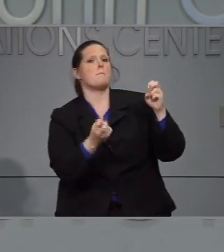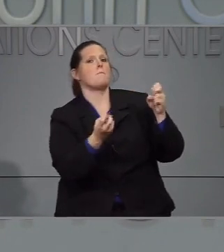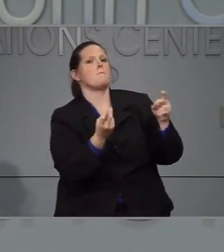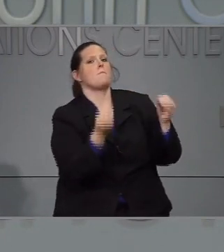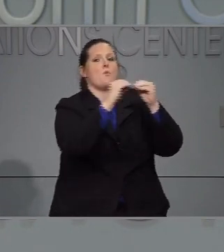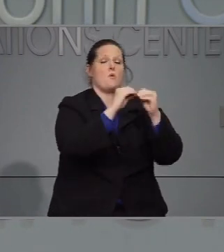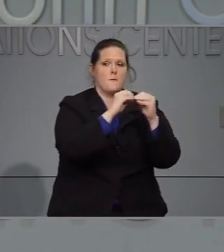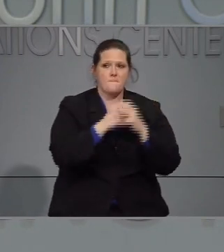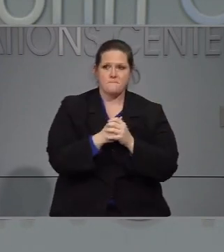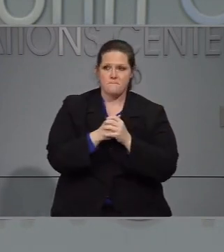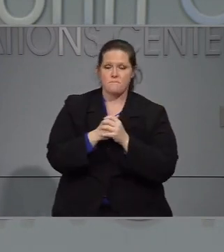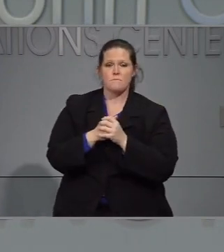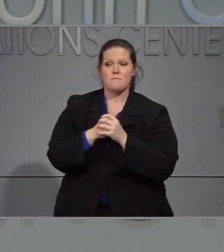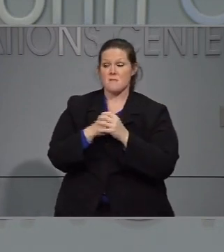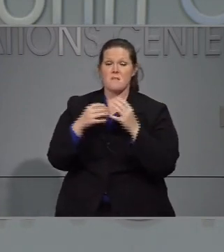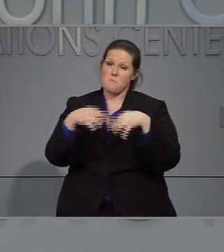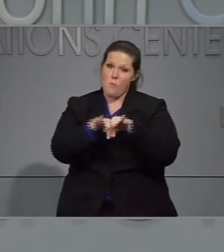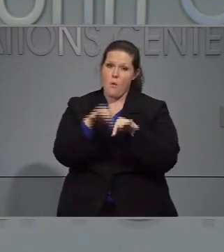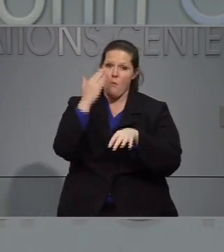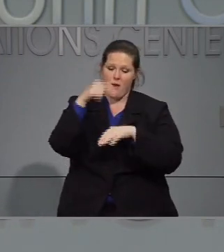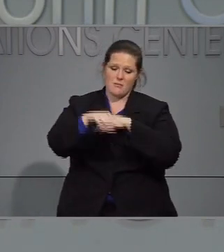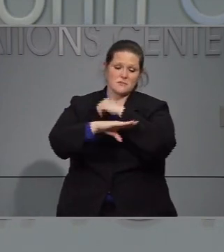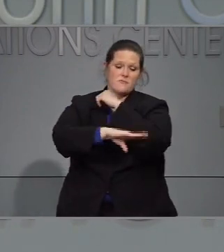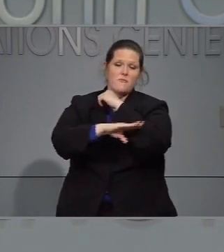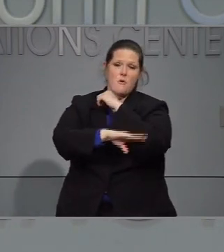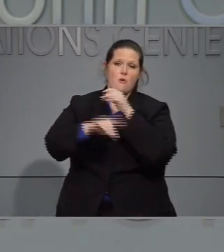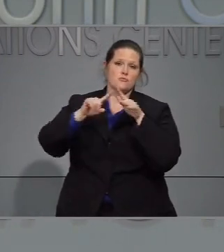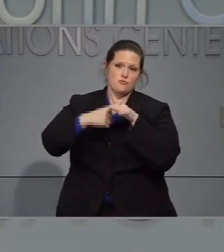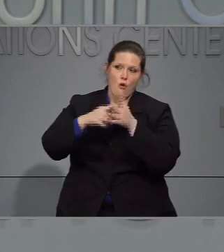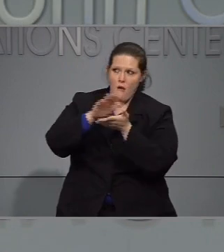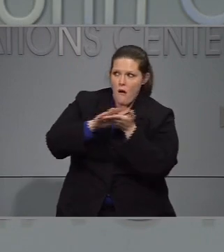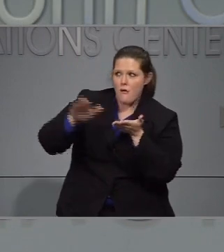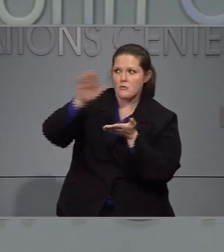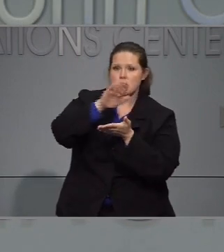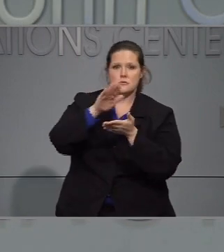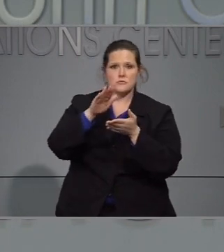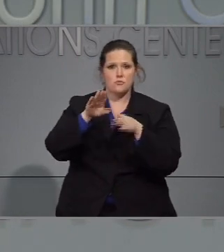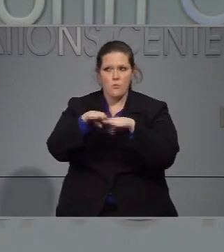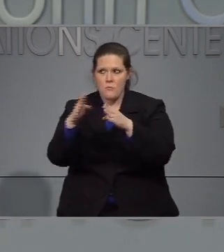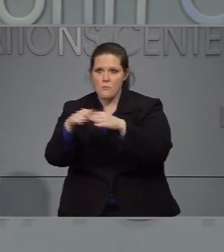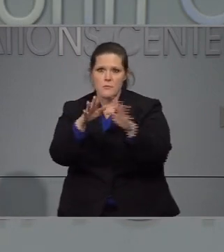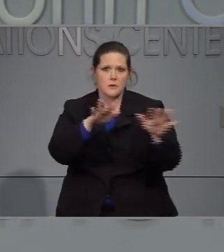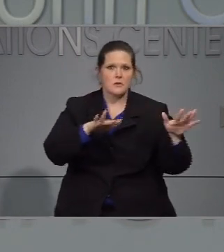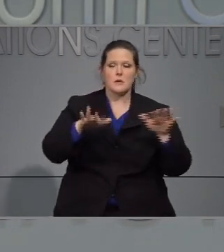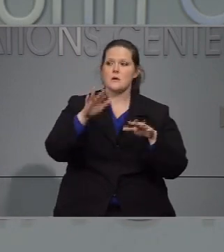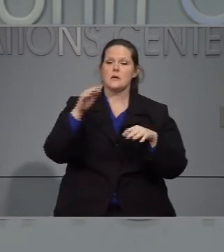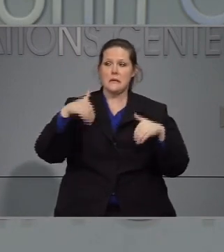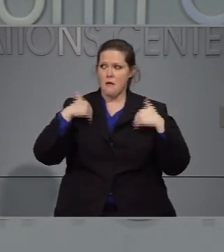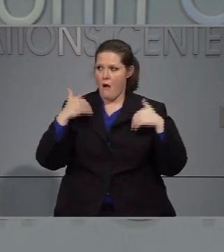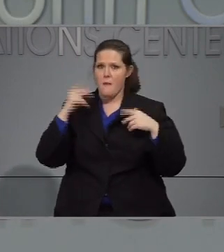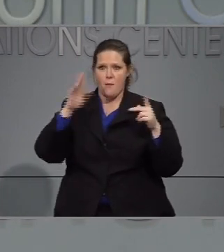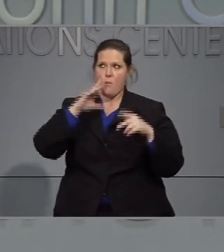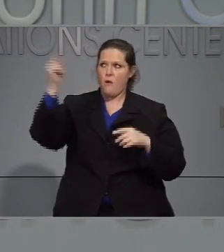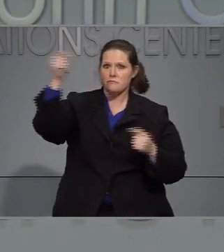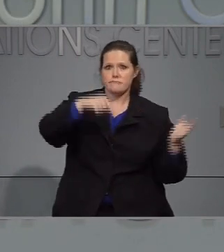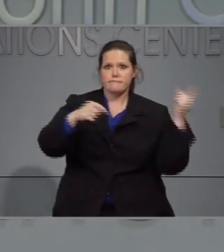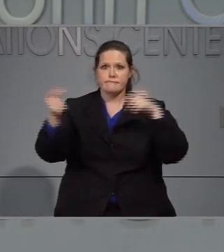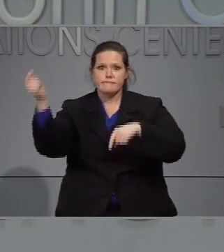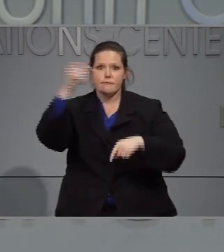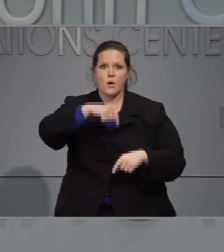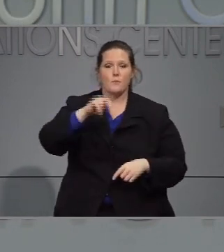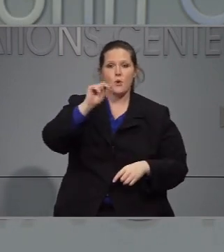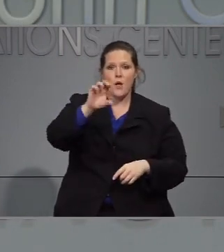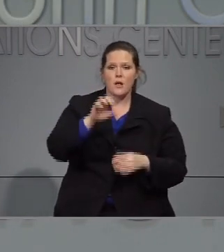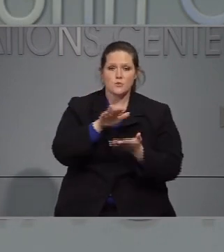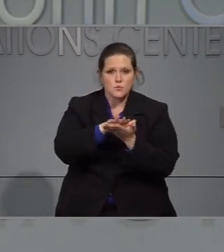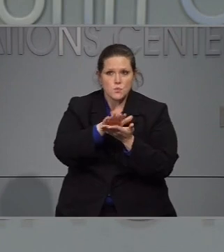state. We've seen case numbers increase among younger people, and prevention is critical to slowing the spread